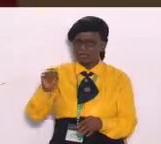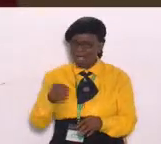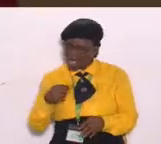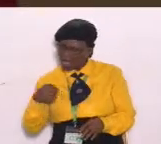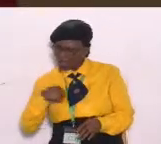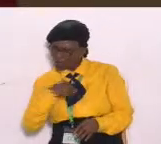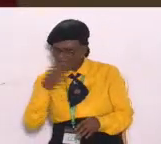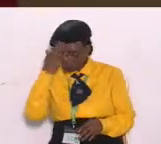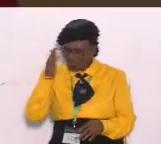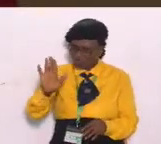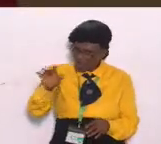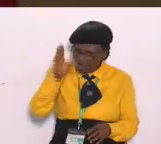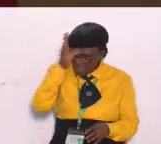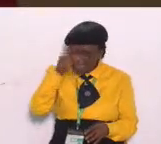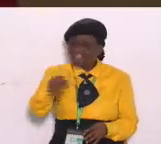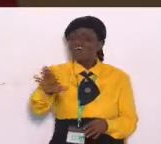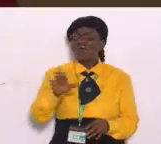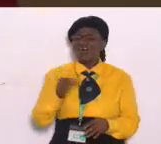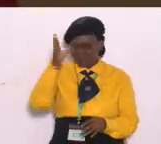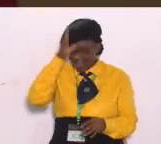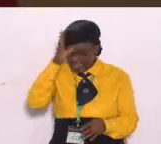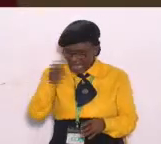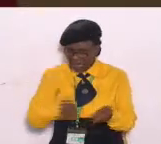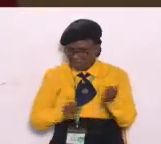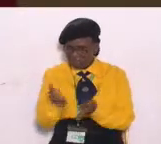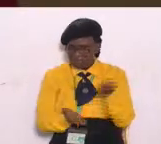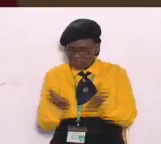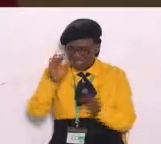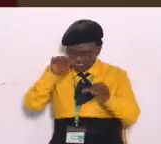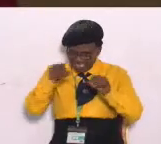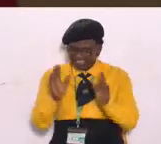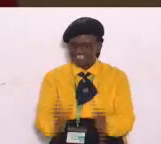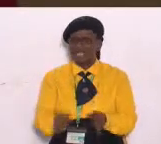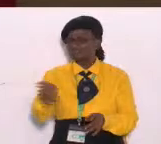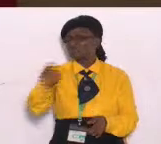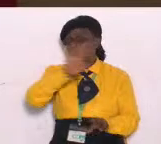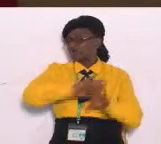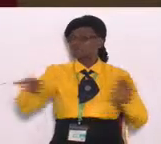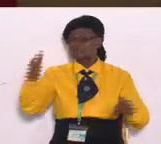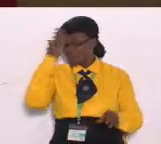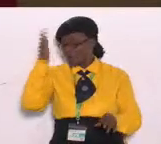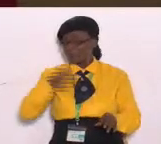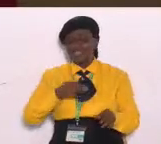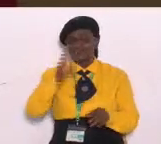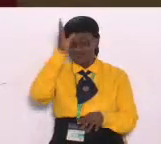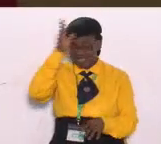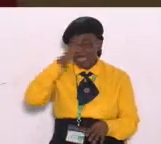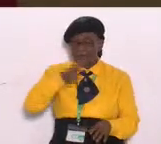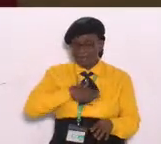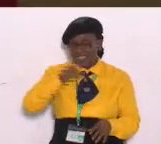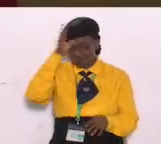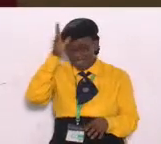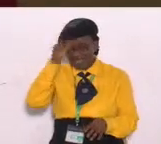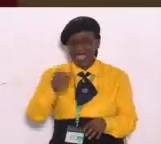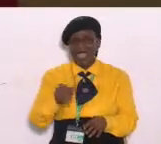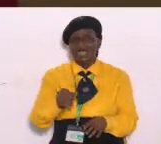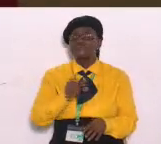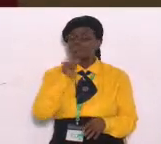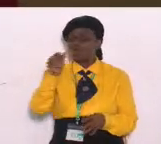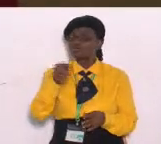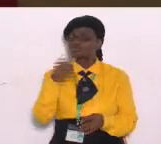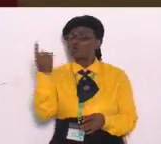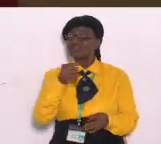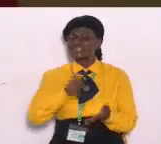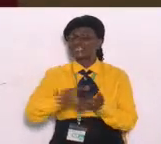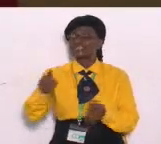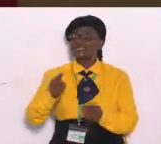father. Your father is a messenger. He said, no, you don't know my father. He said, my father can not only kill, he can